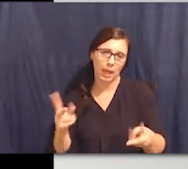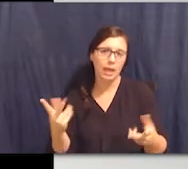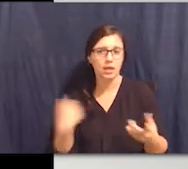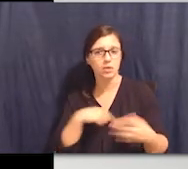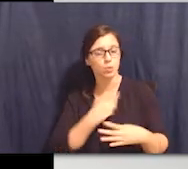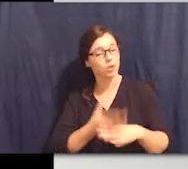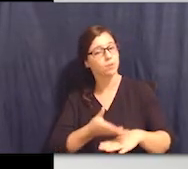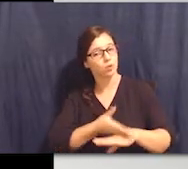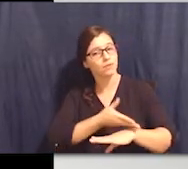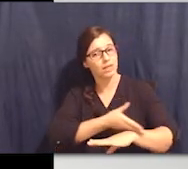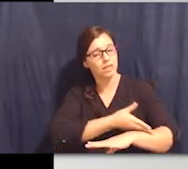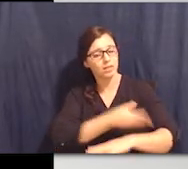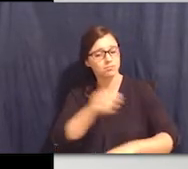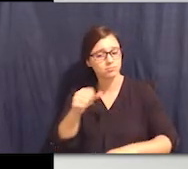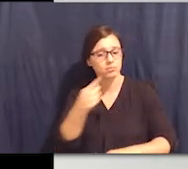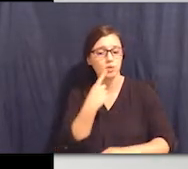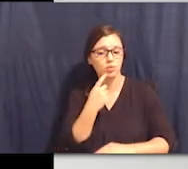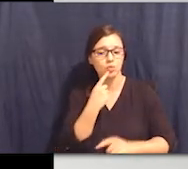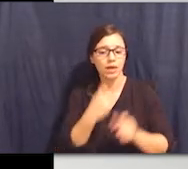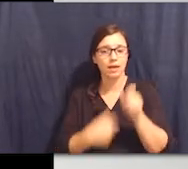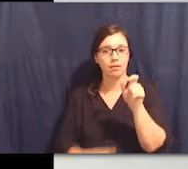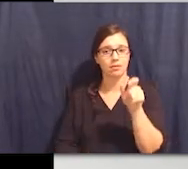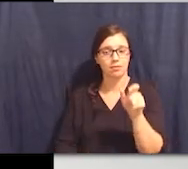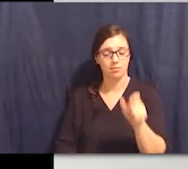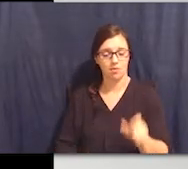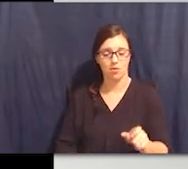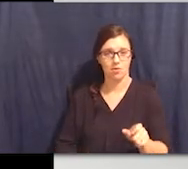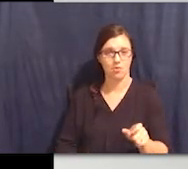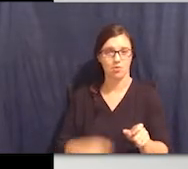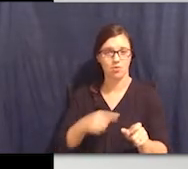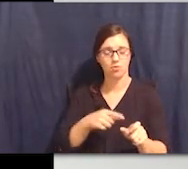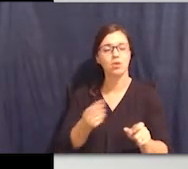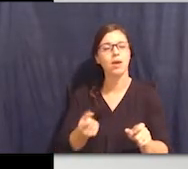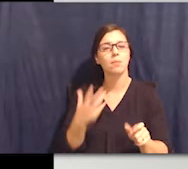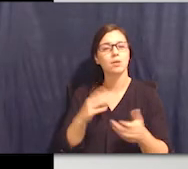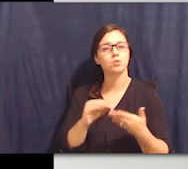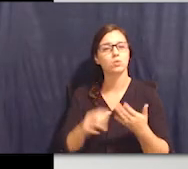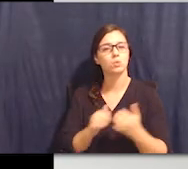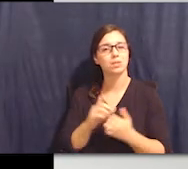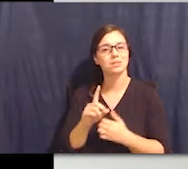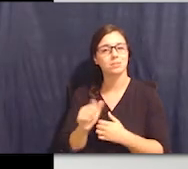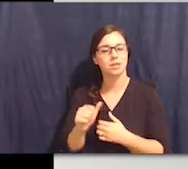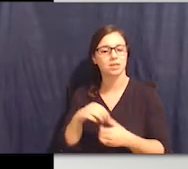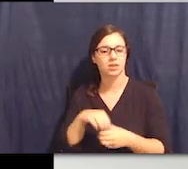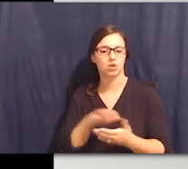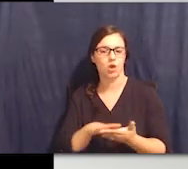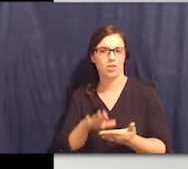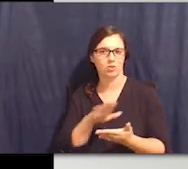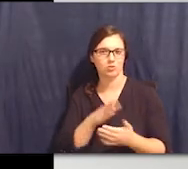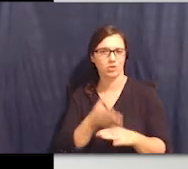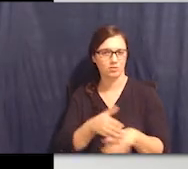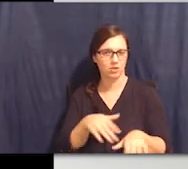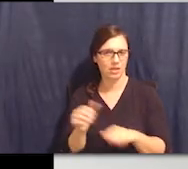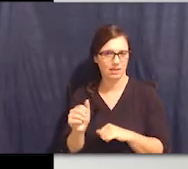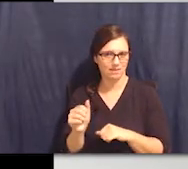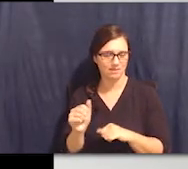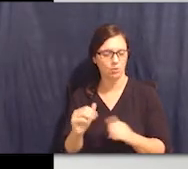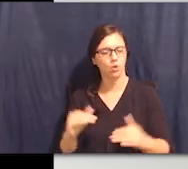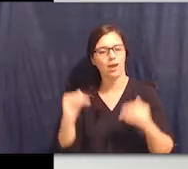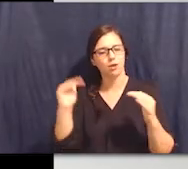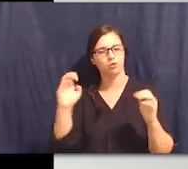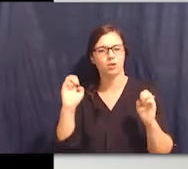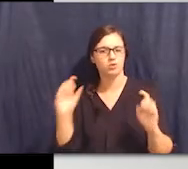We're improving. The red line, that red bar, is how many of our students with disabilities are in college after they leave us or in